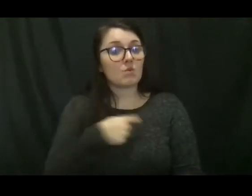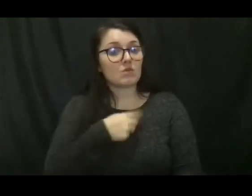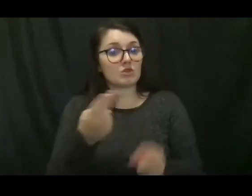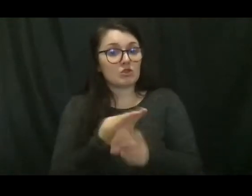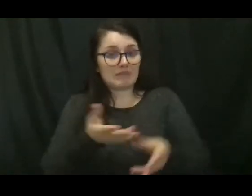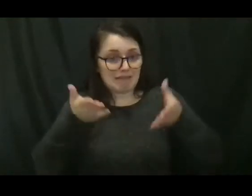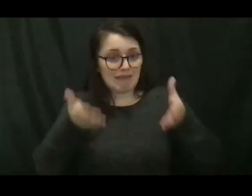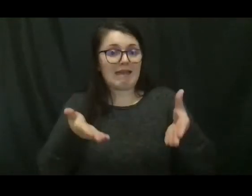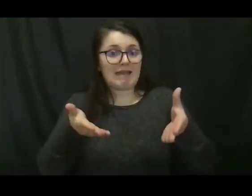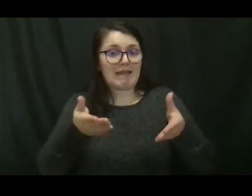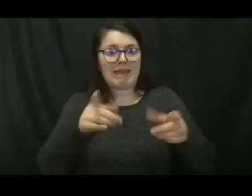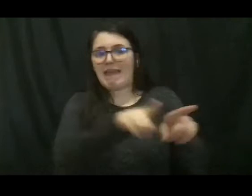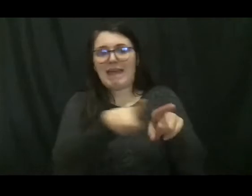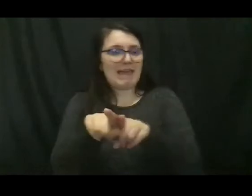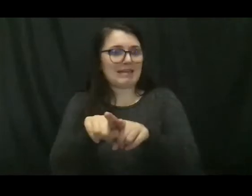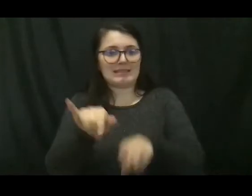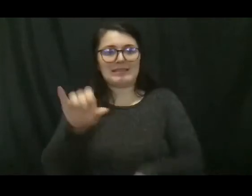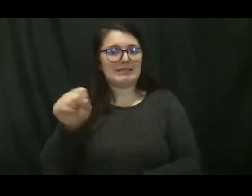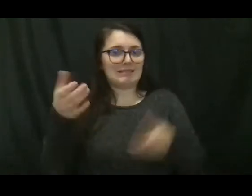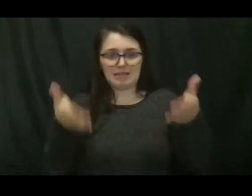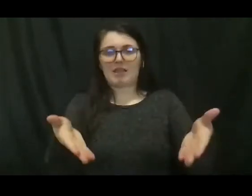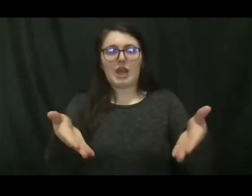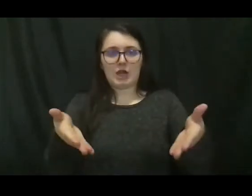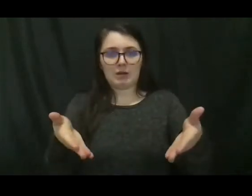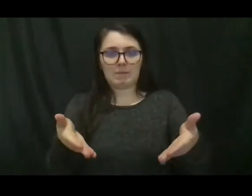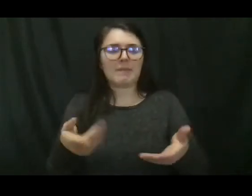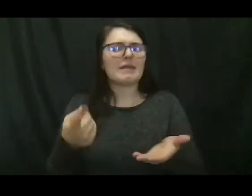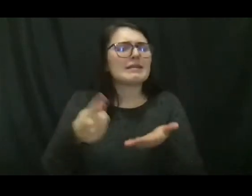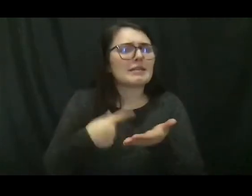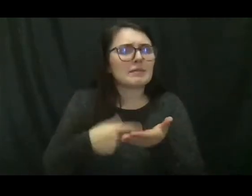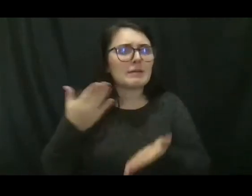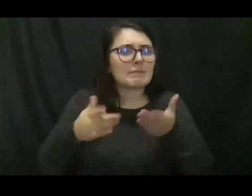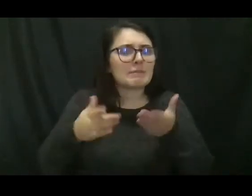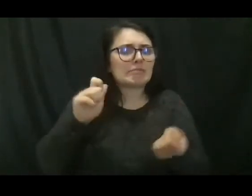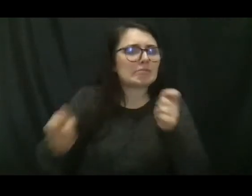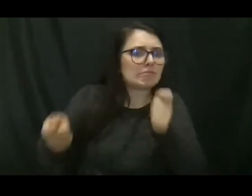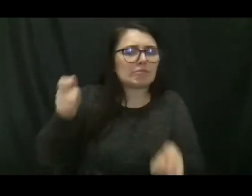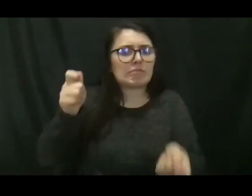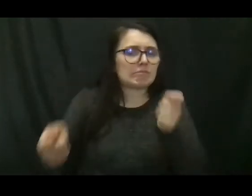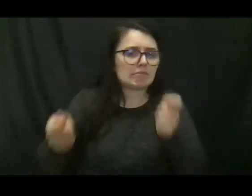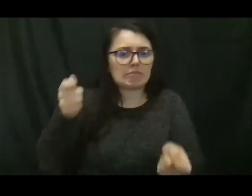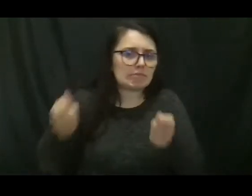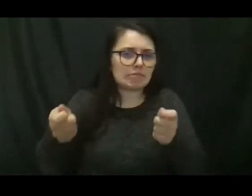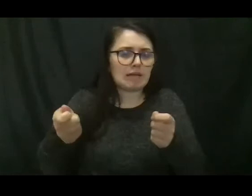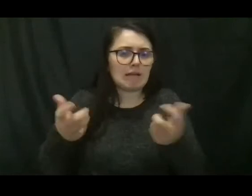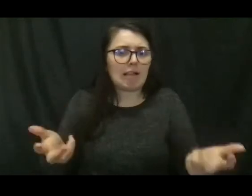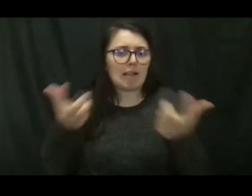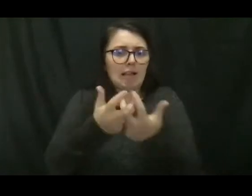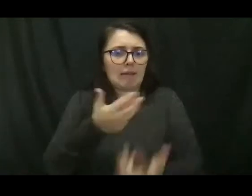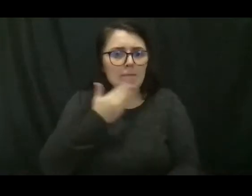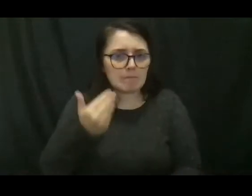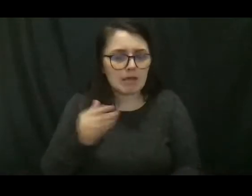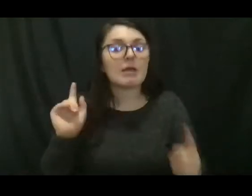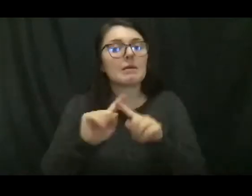state. Sometimes you might, you know, manipulate it a little bit, turn it into something, you know, make it your own. But